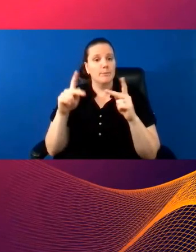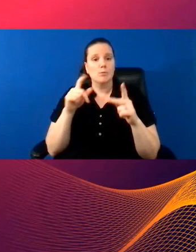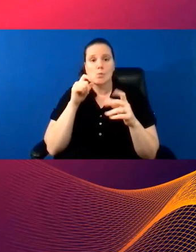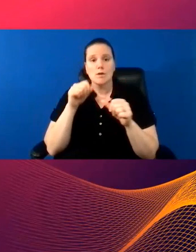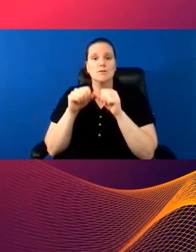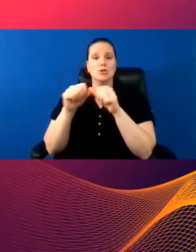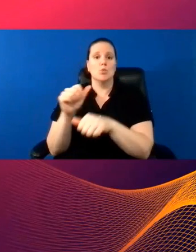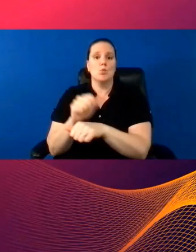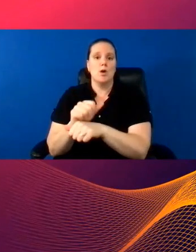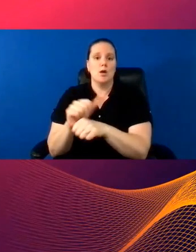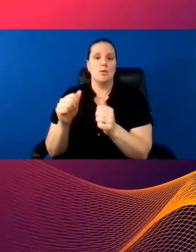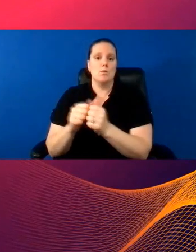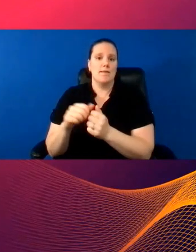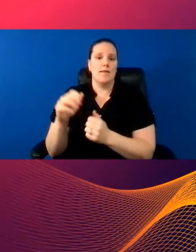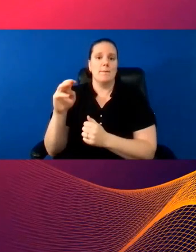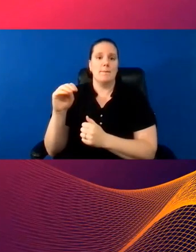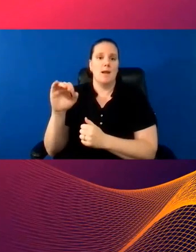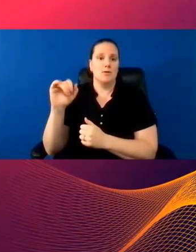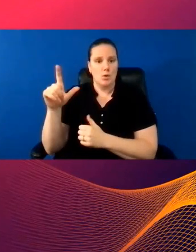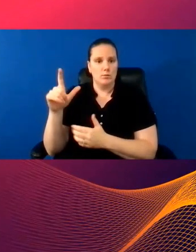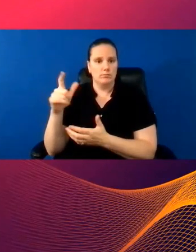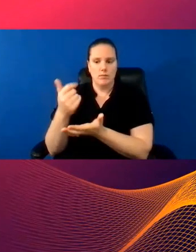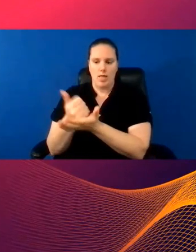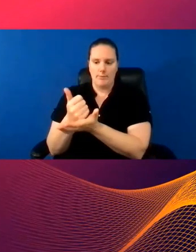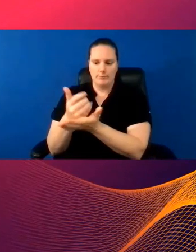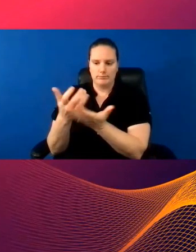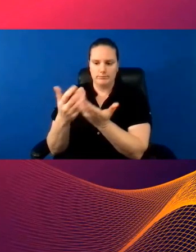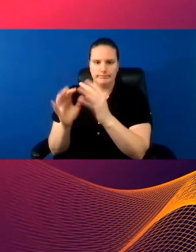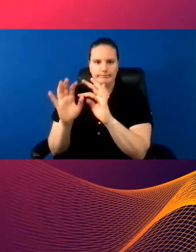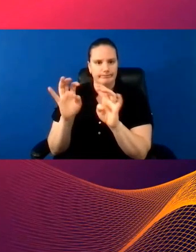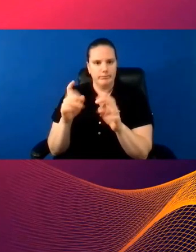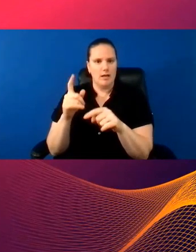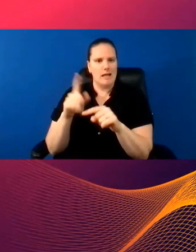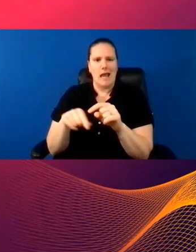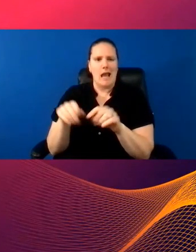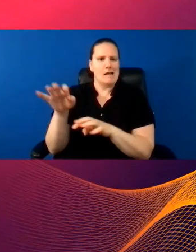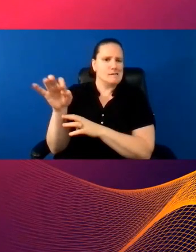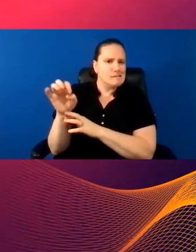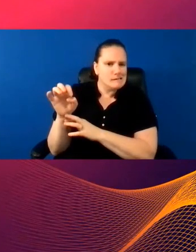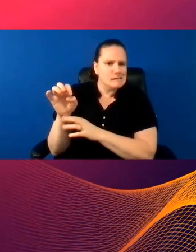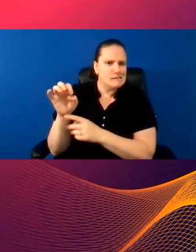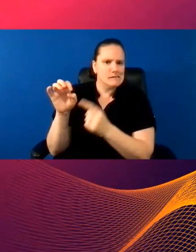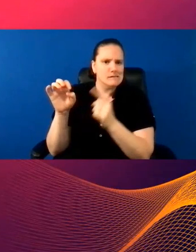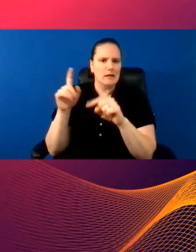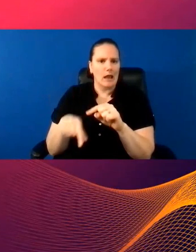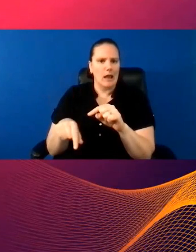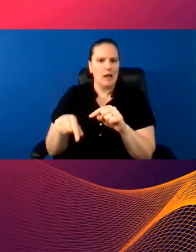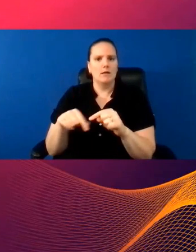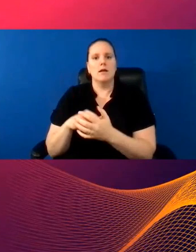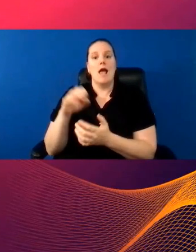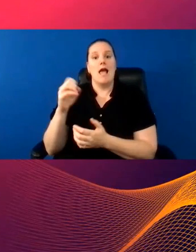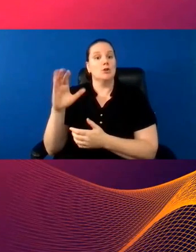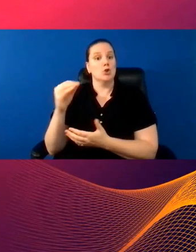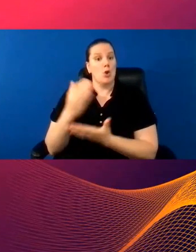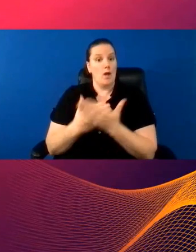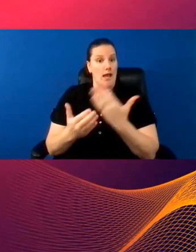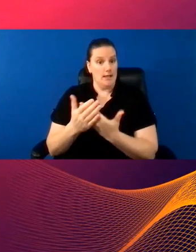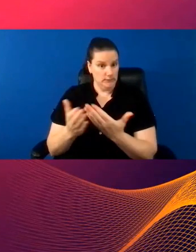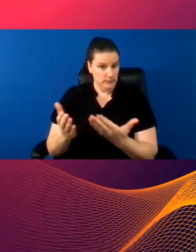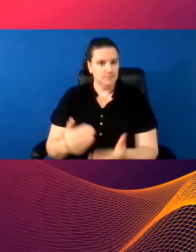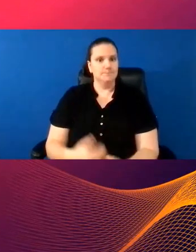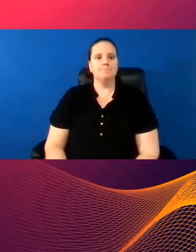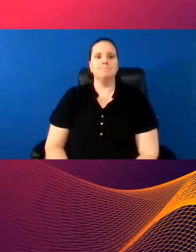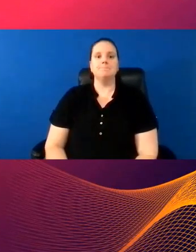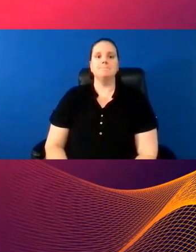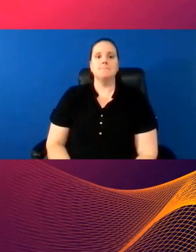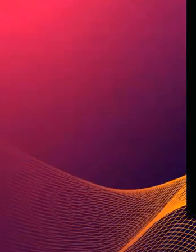with manual or textile elements, but lack the grip strength needed. Please welcome ExoHands.